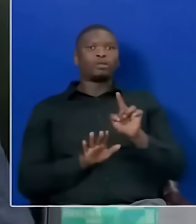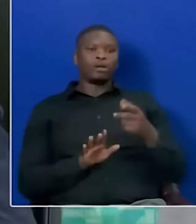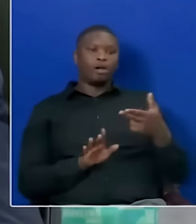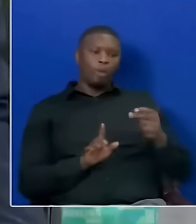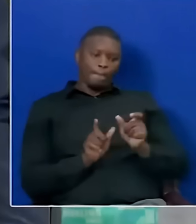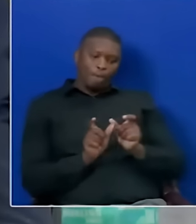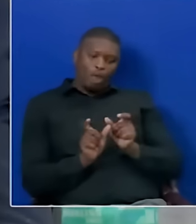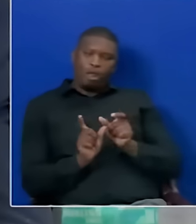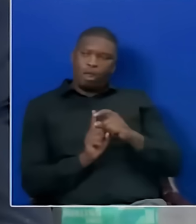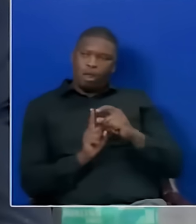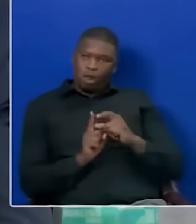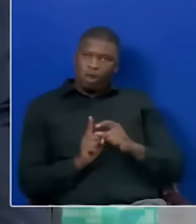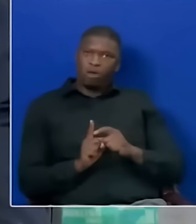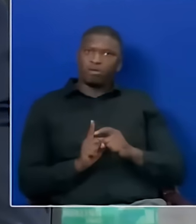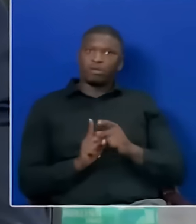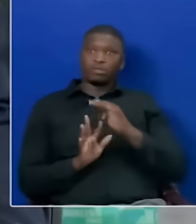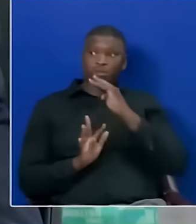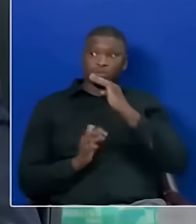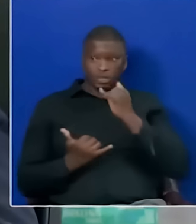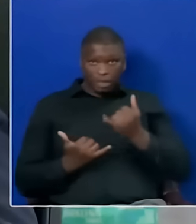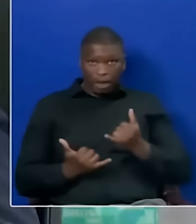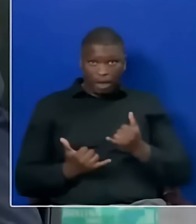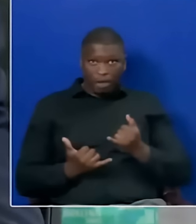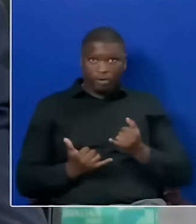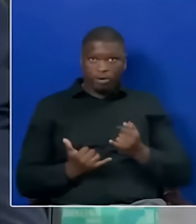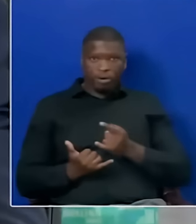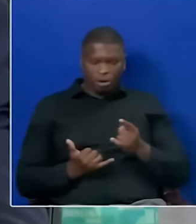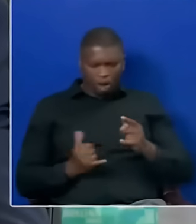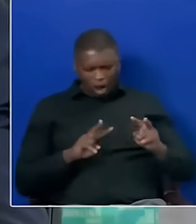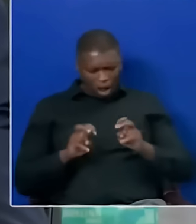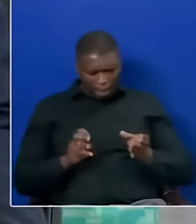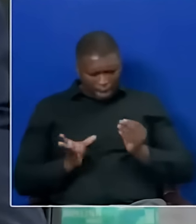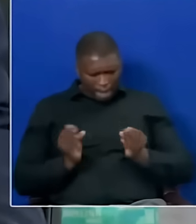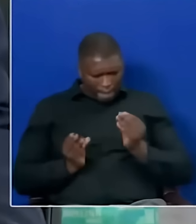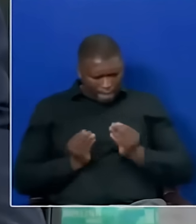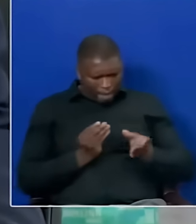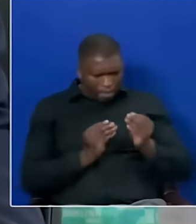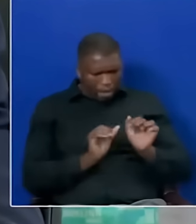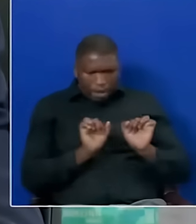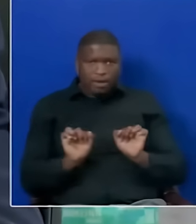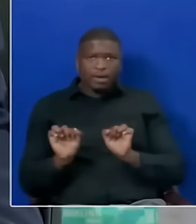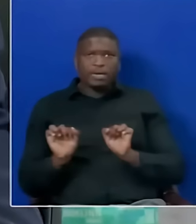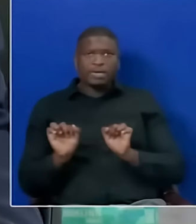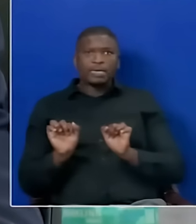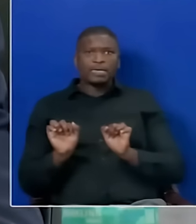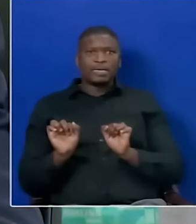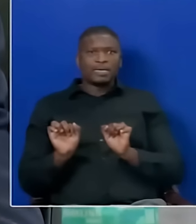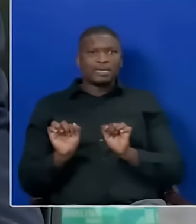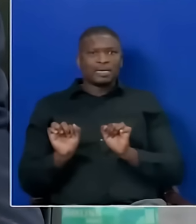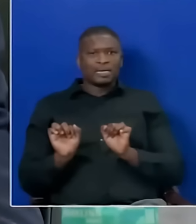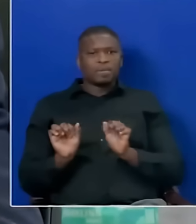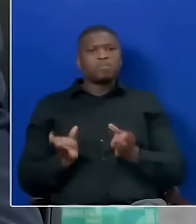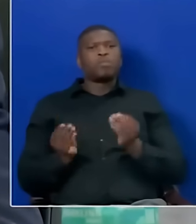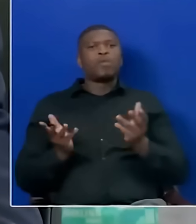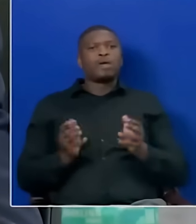So the findings of the bullet core is in 10.6.